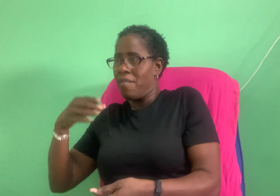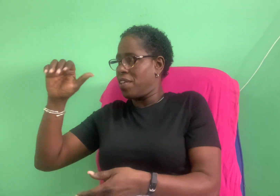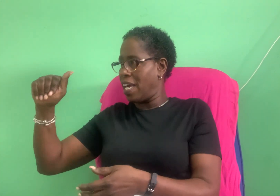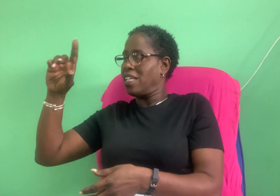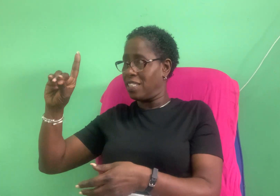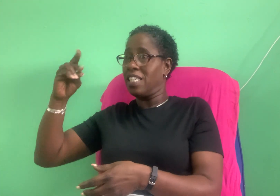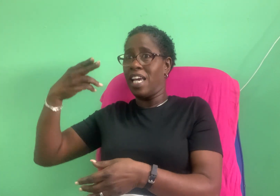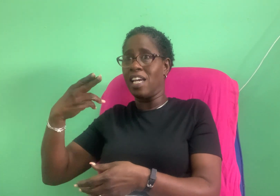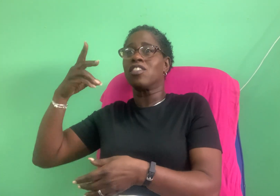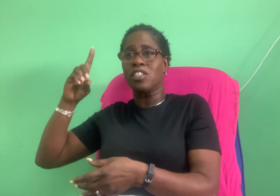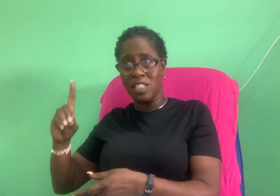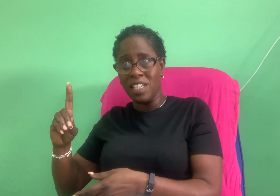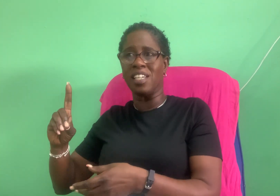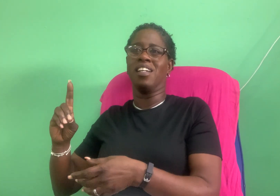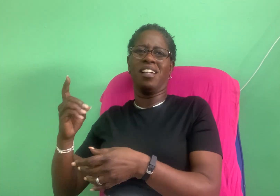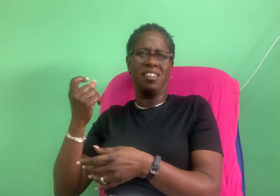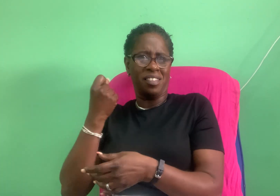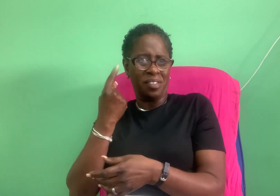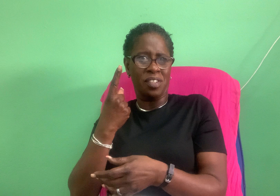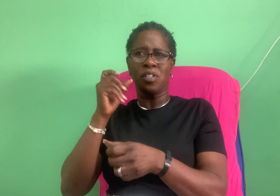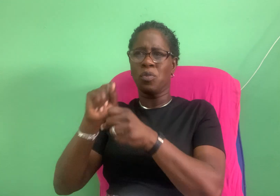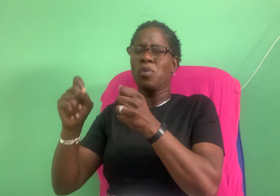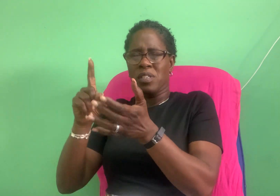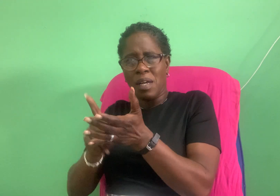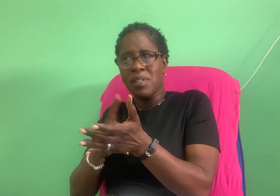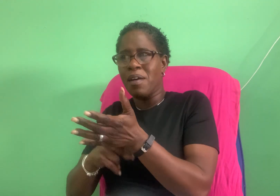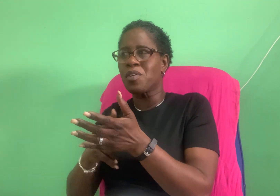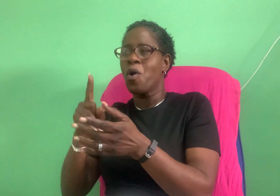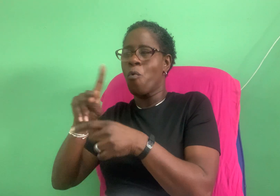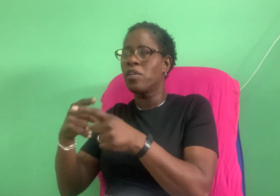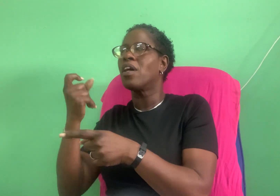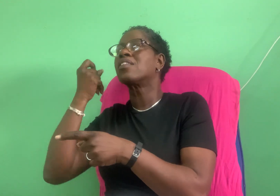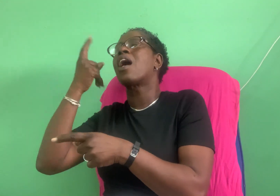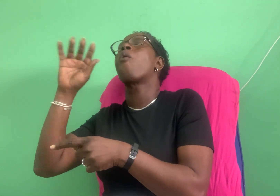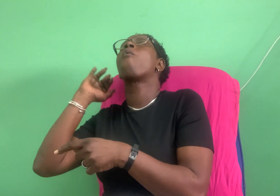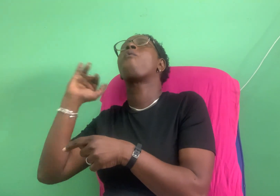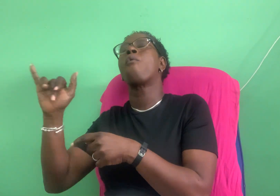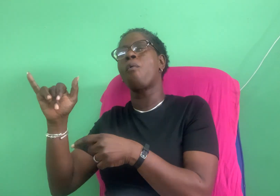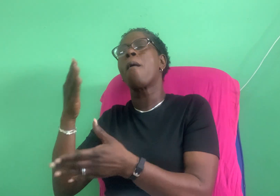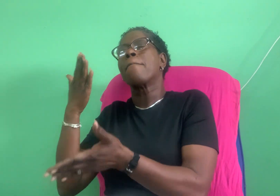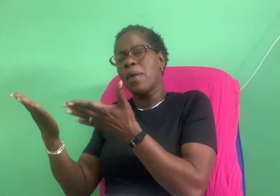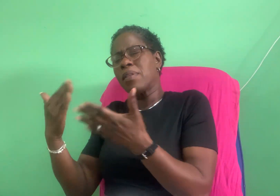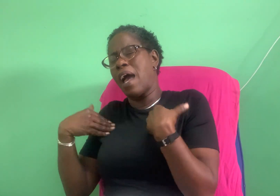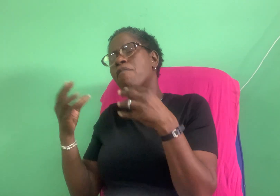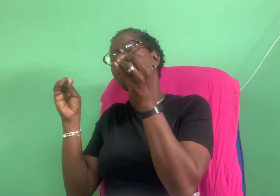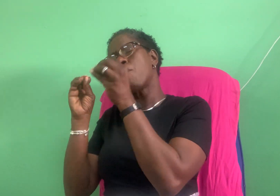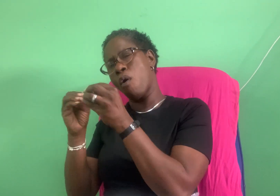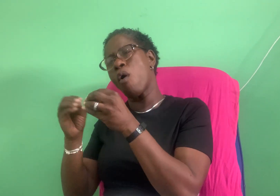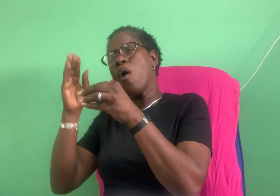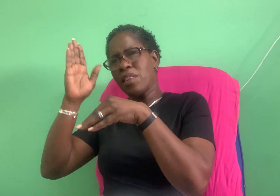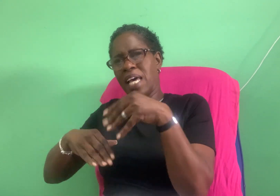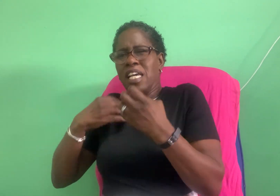journey. And this story just brought home, with such clarity, maybe there's more to the picture than